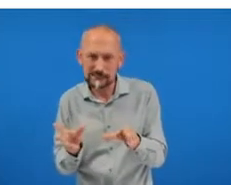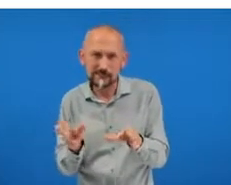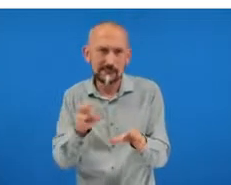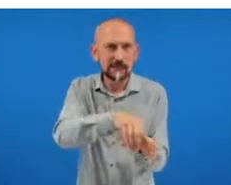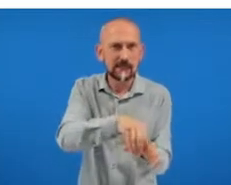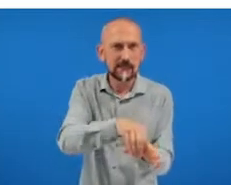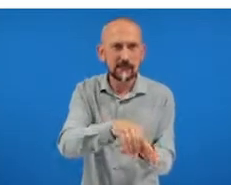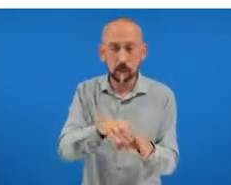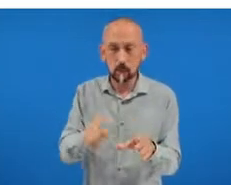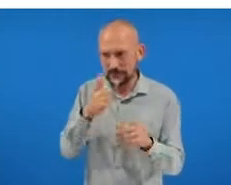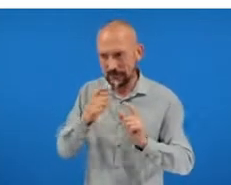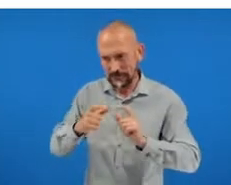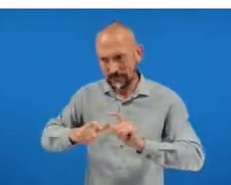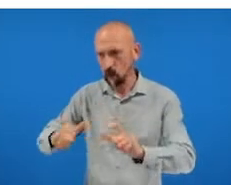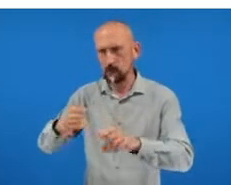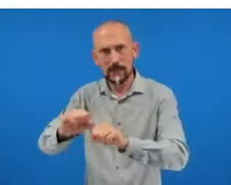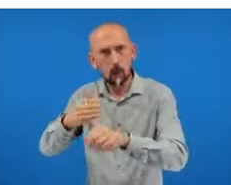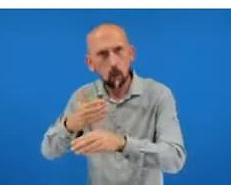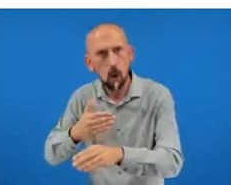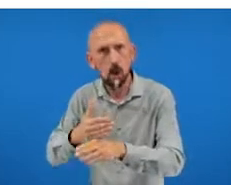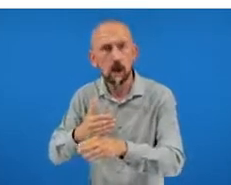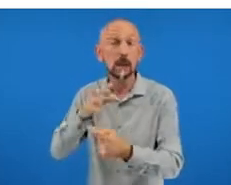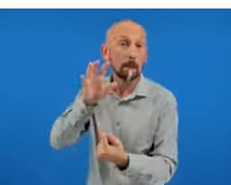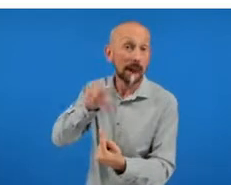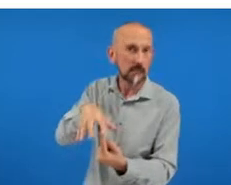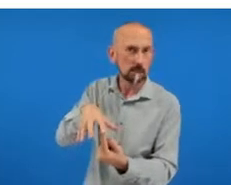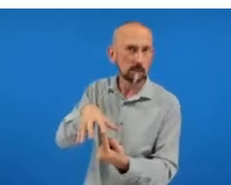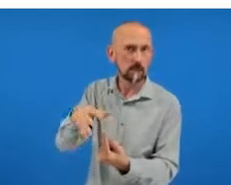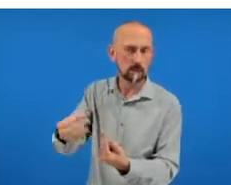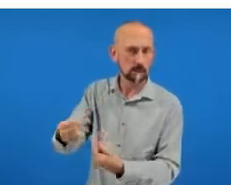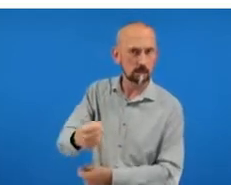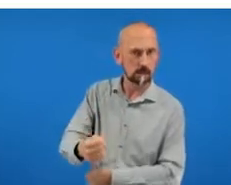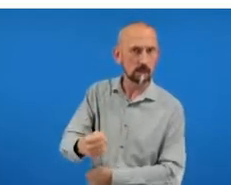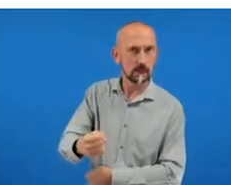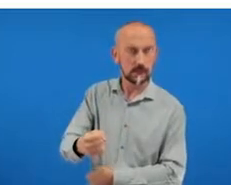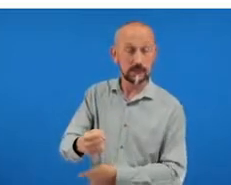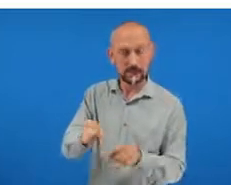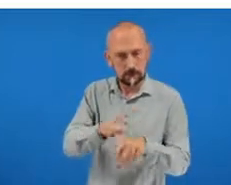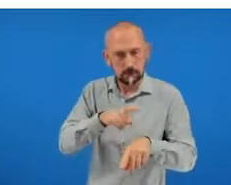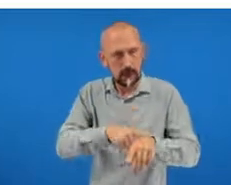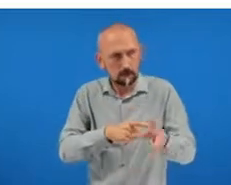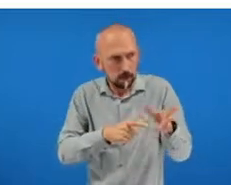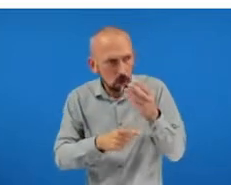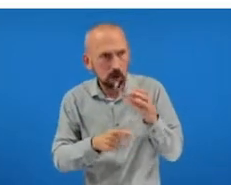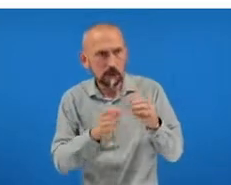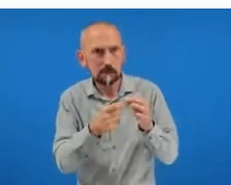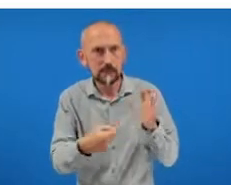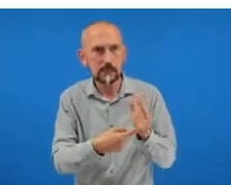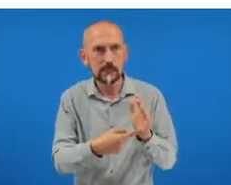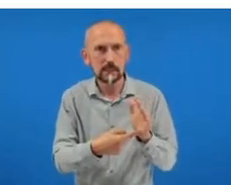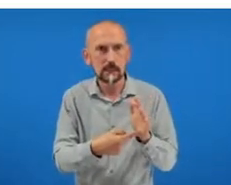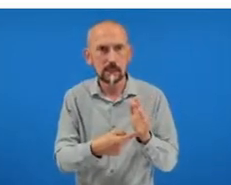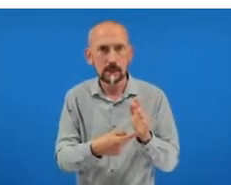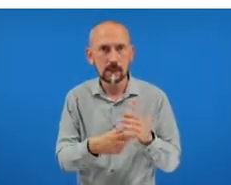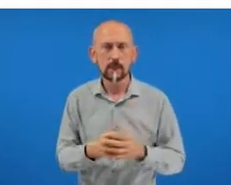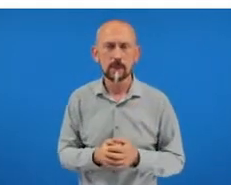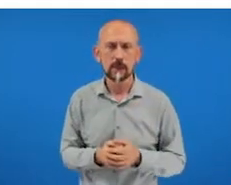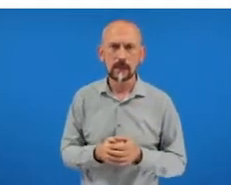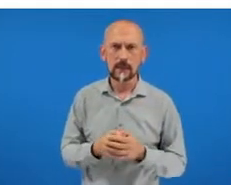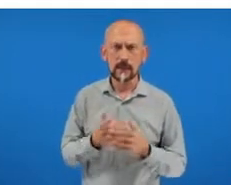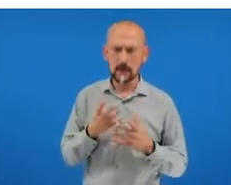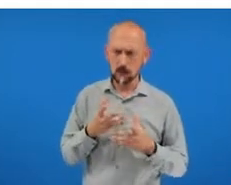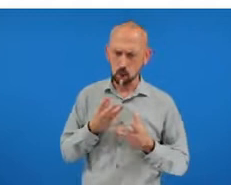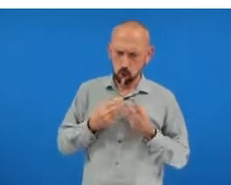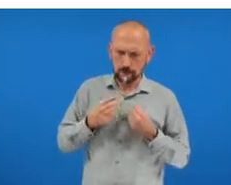their work and their placement and learn about CBT. I learned about my unique voice within the MDT